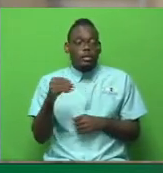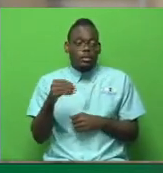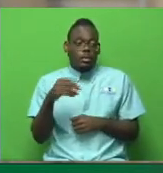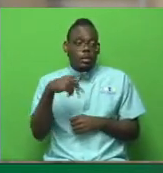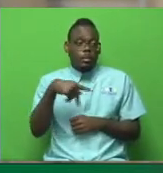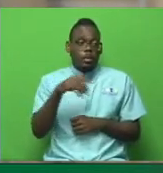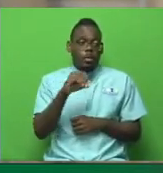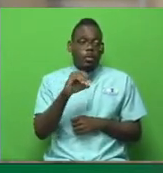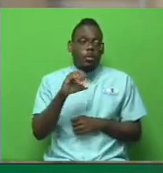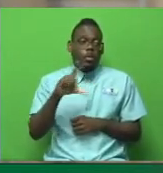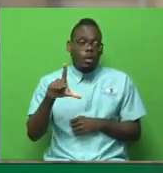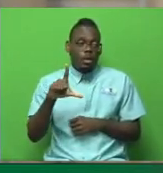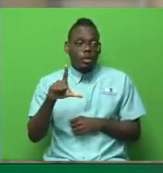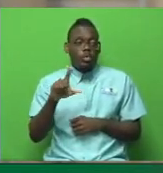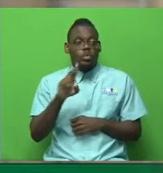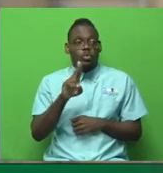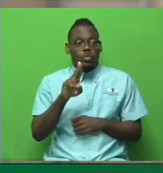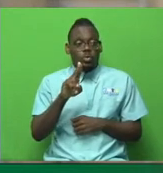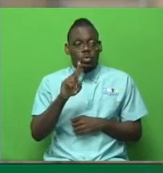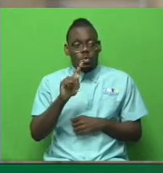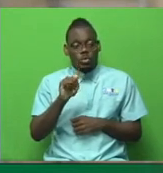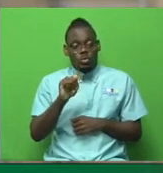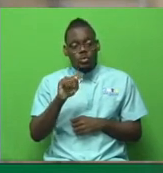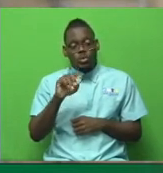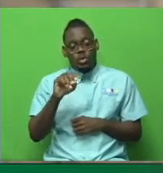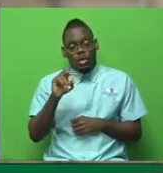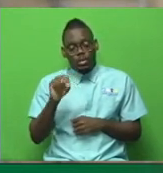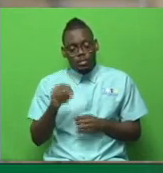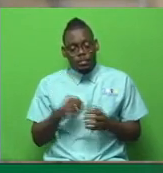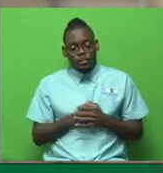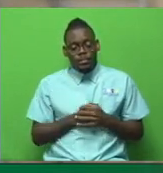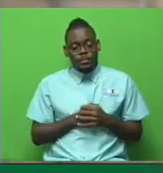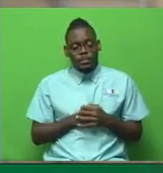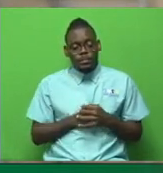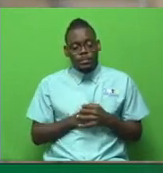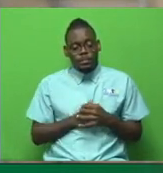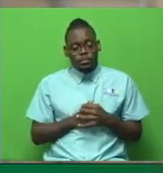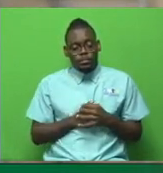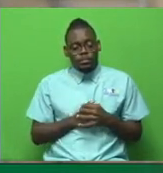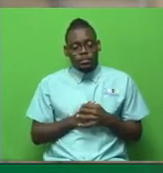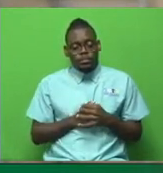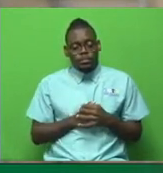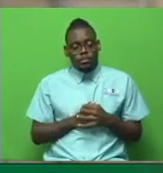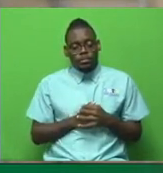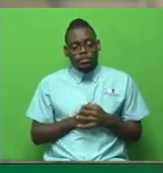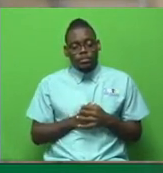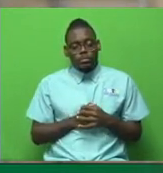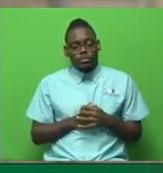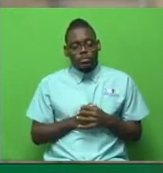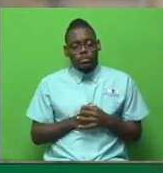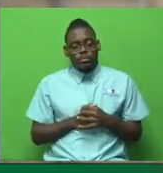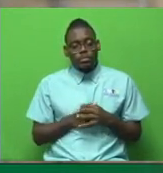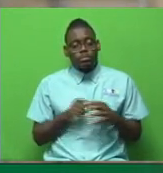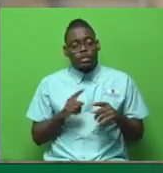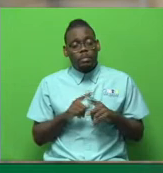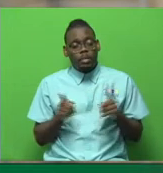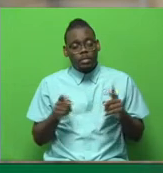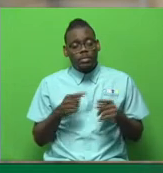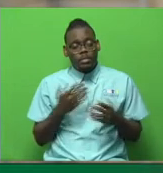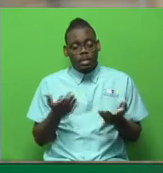of the subsidy Trinidad and Tobago still has the lowest fuel prices